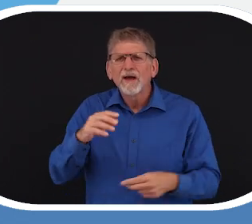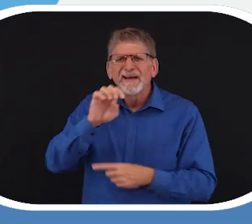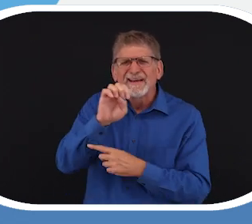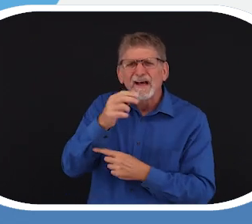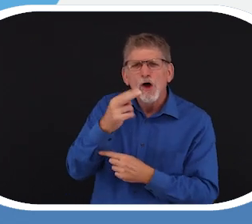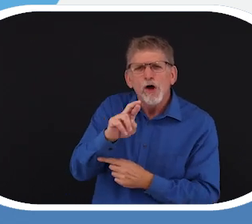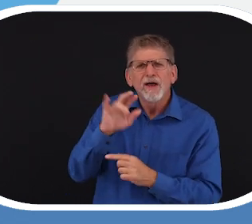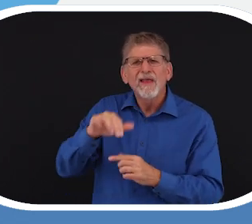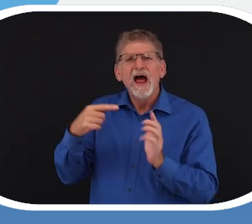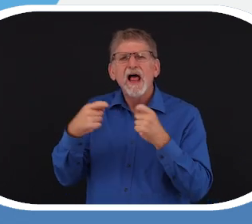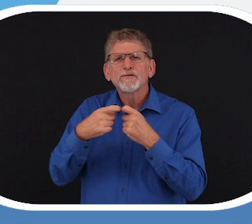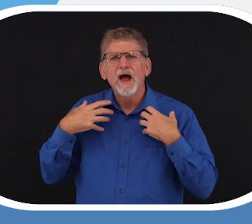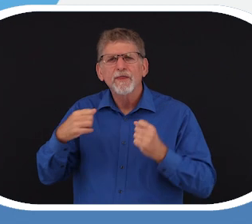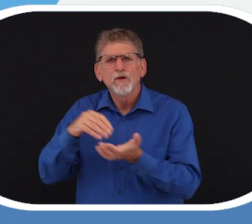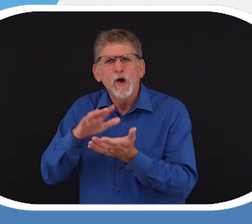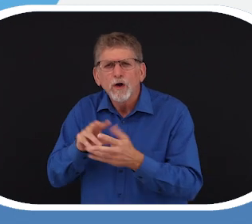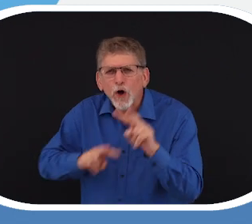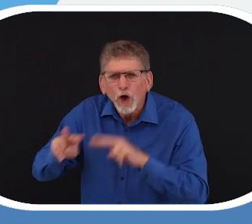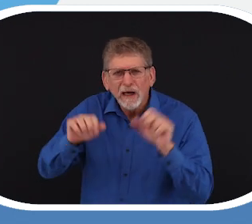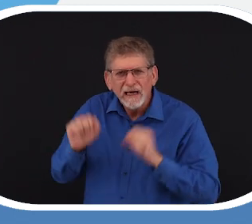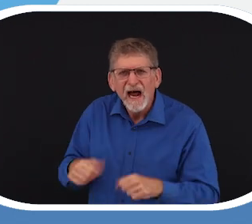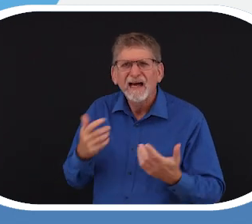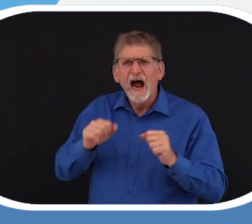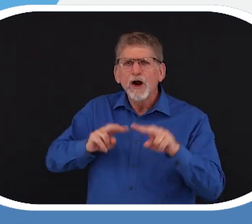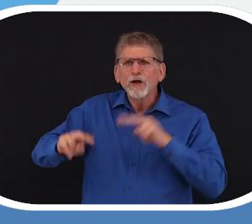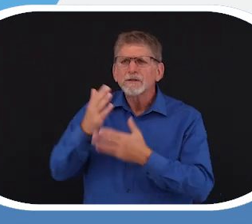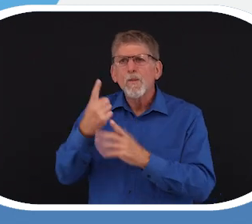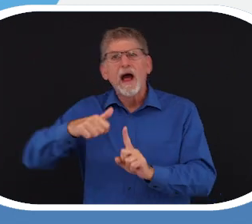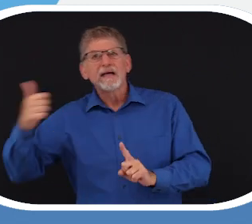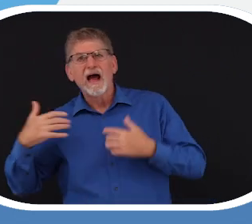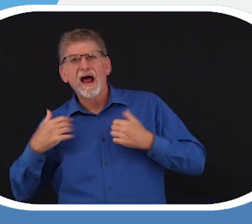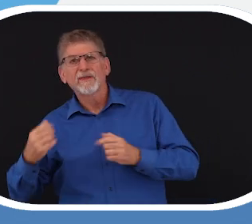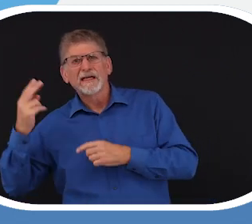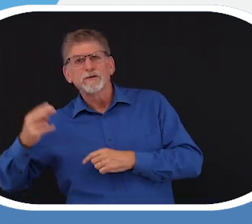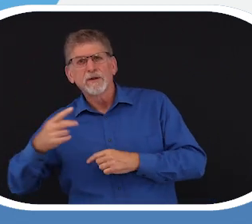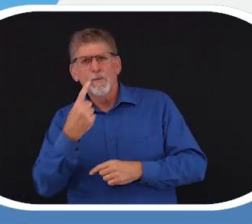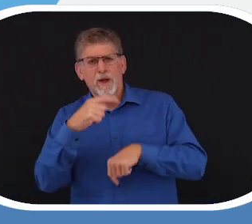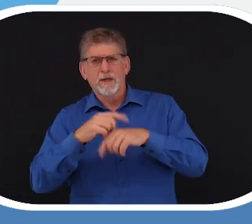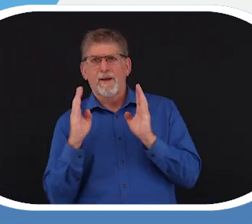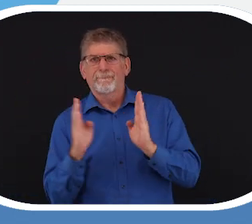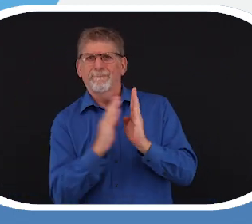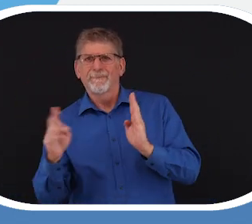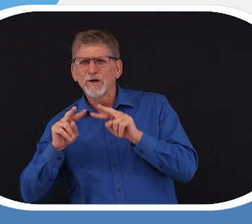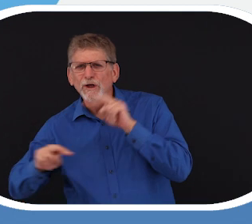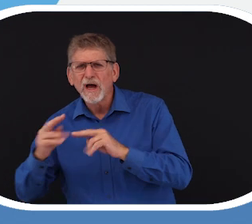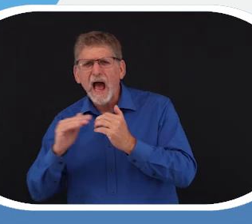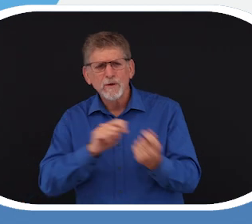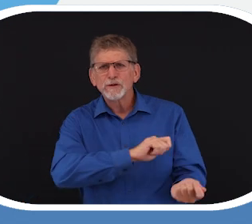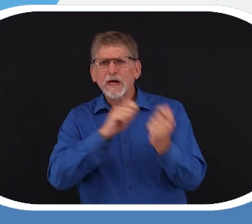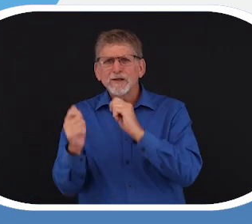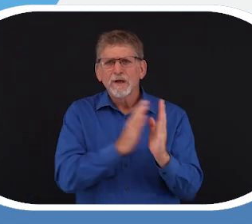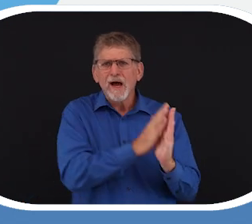we can be able to look at someone's health history at one period of time and see how it may change over time. So imagine the rich ability to